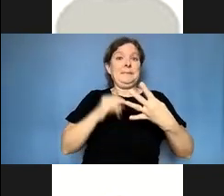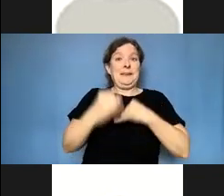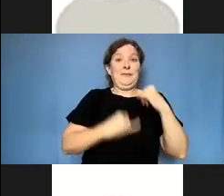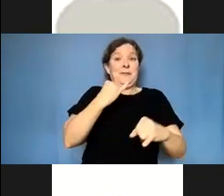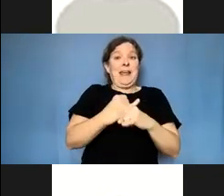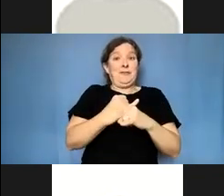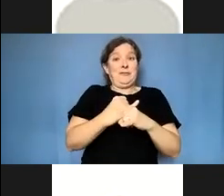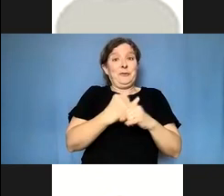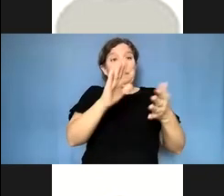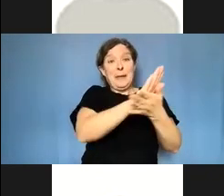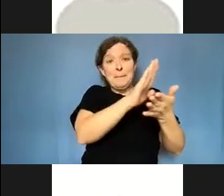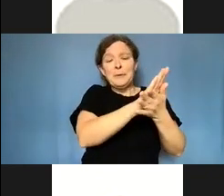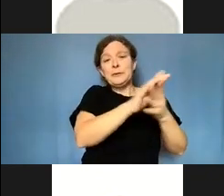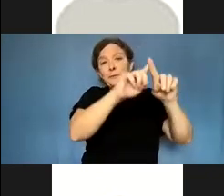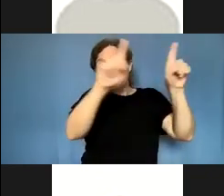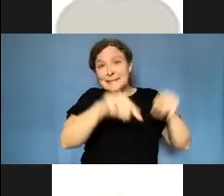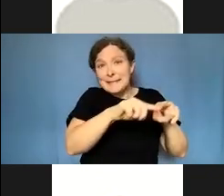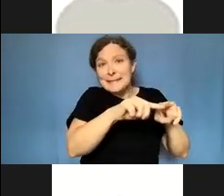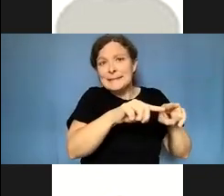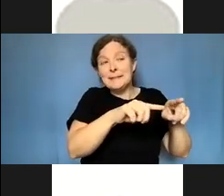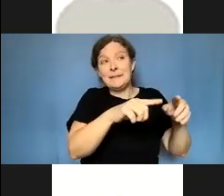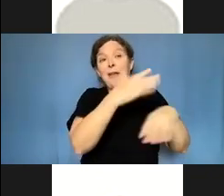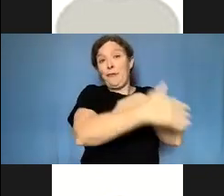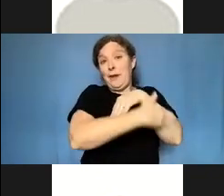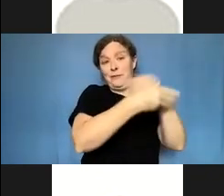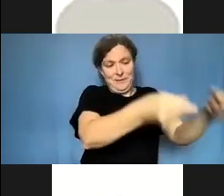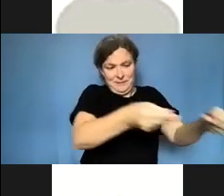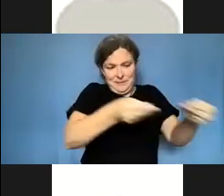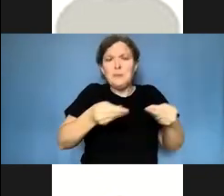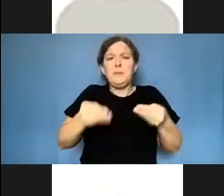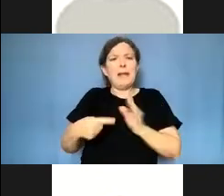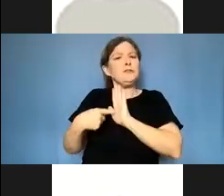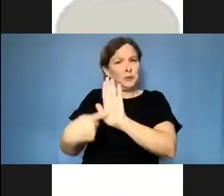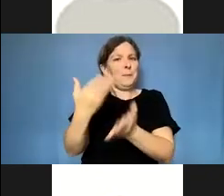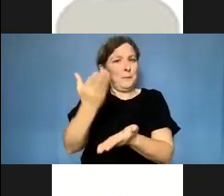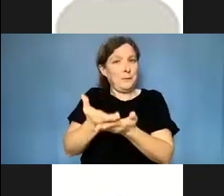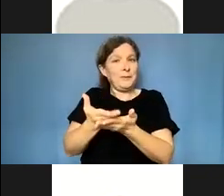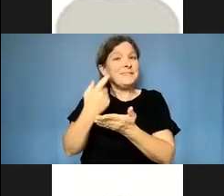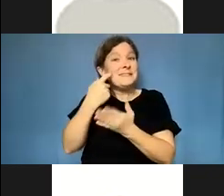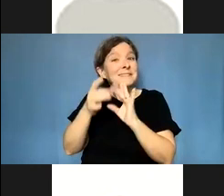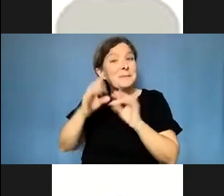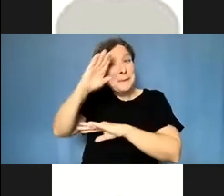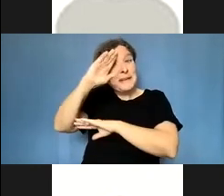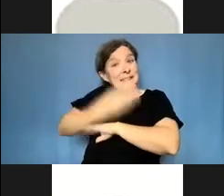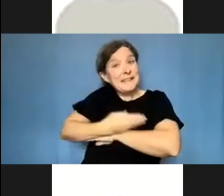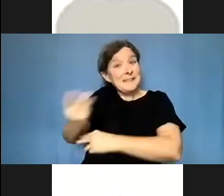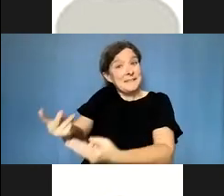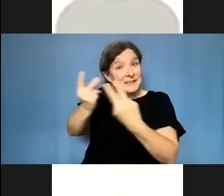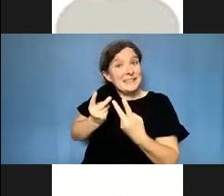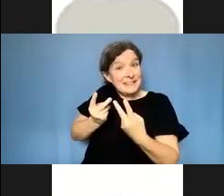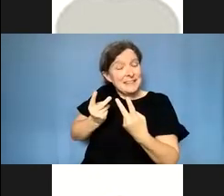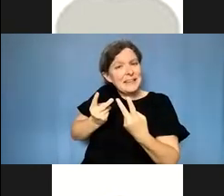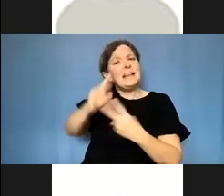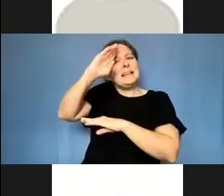and records are also fine to use under this policy. In fact, I mentioned that my son is here visiting. He